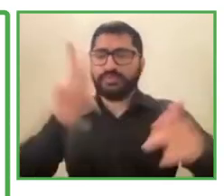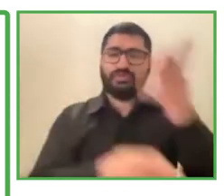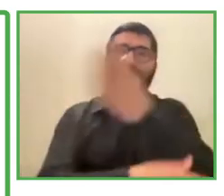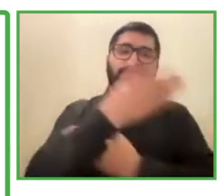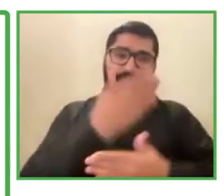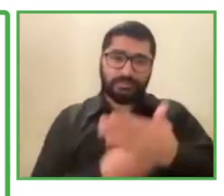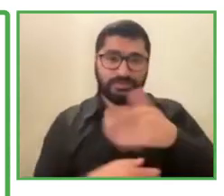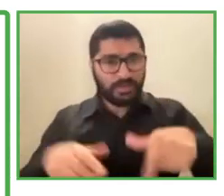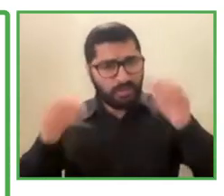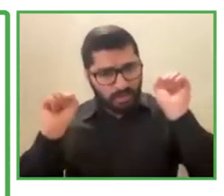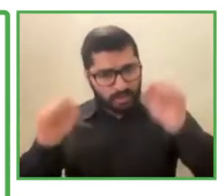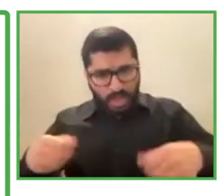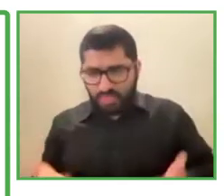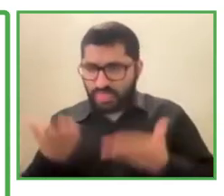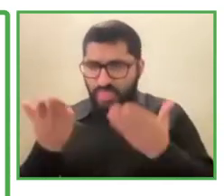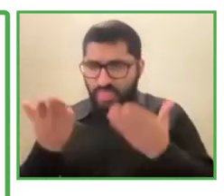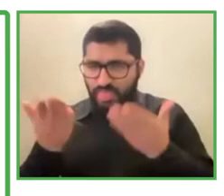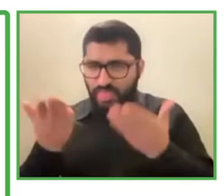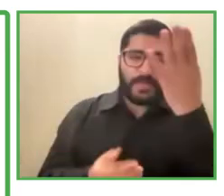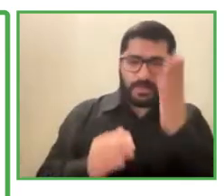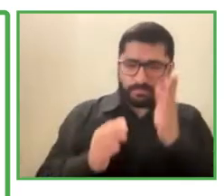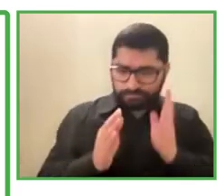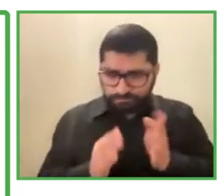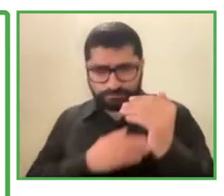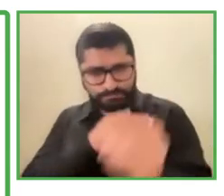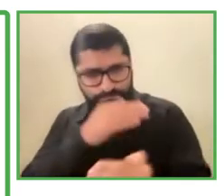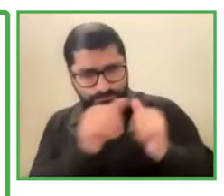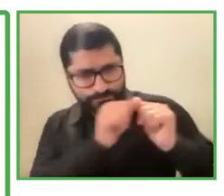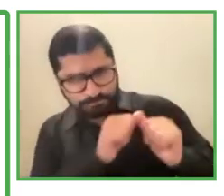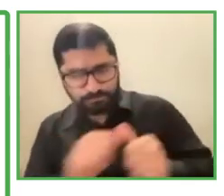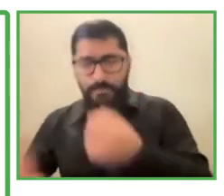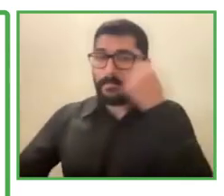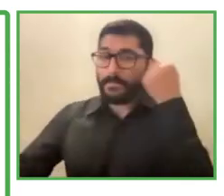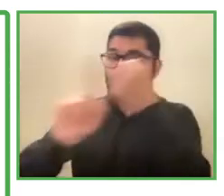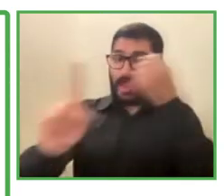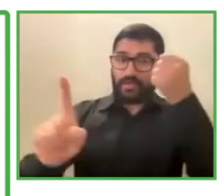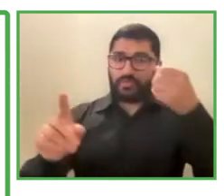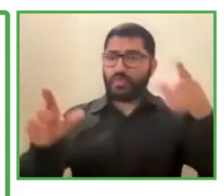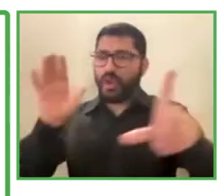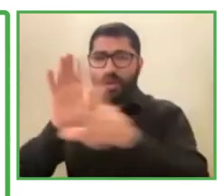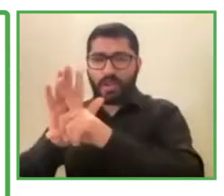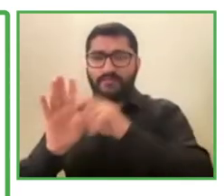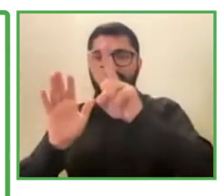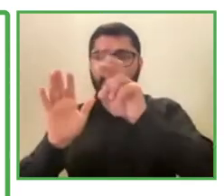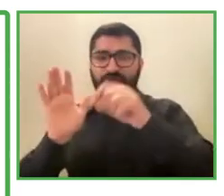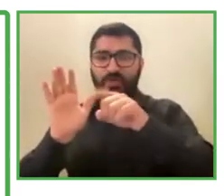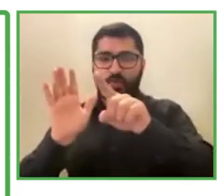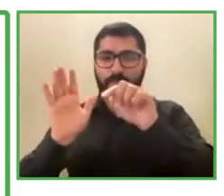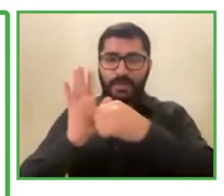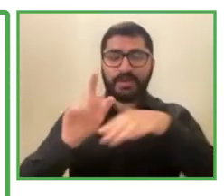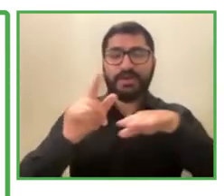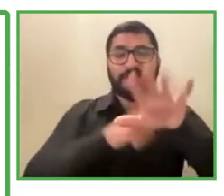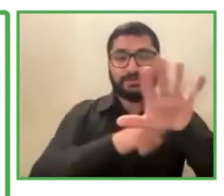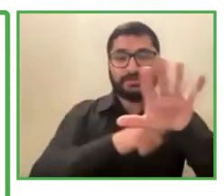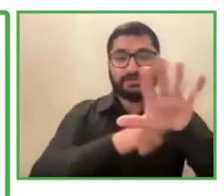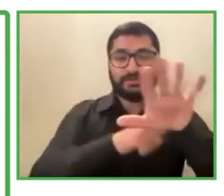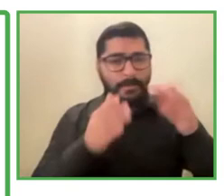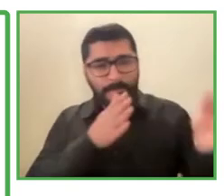labor, inclusive labor for people with disabilities based on following law